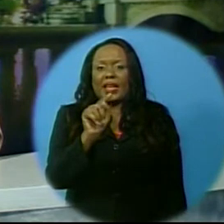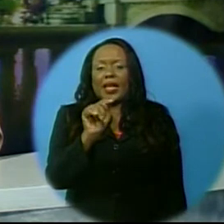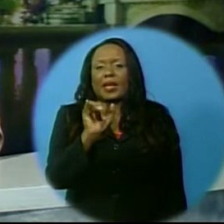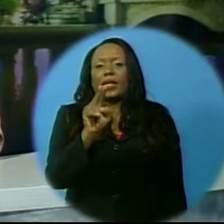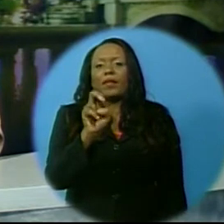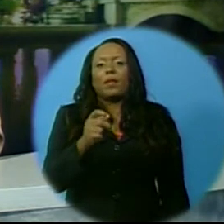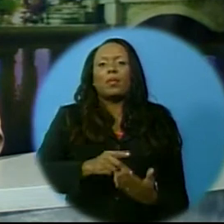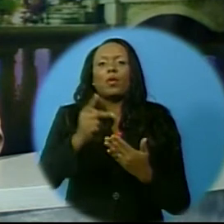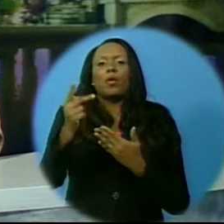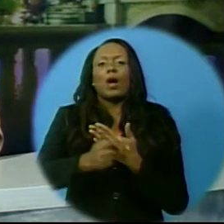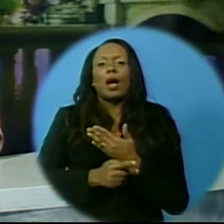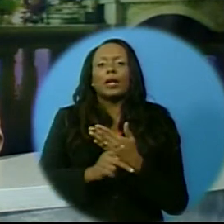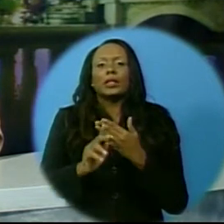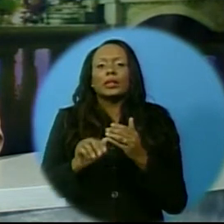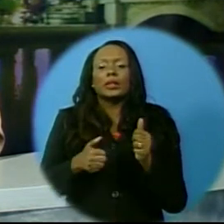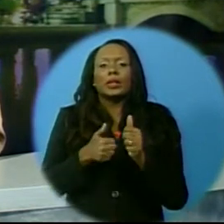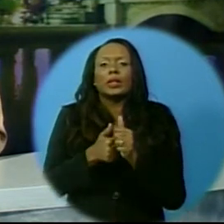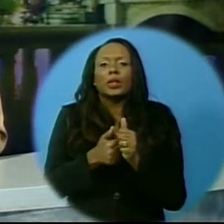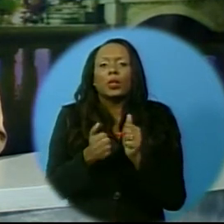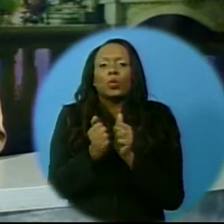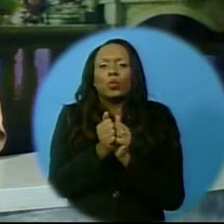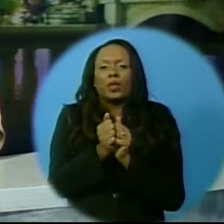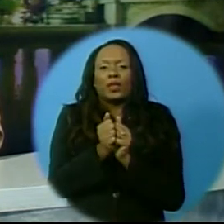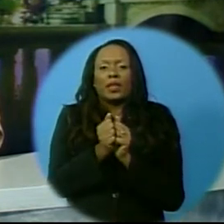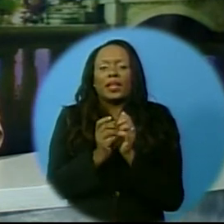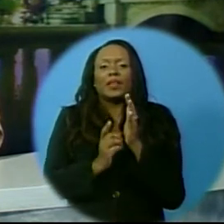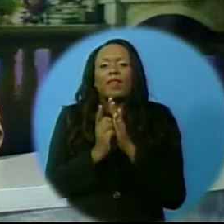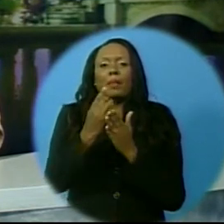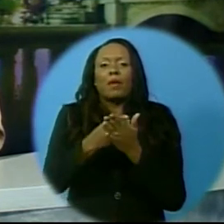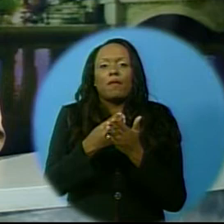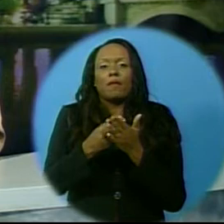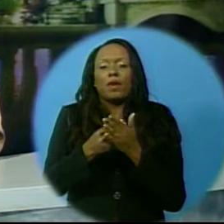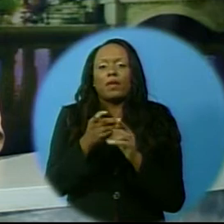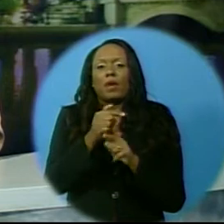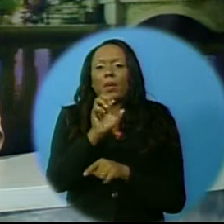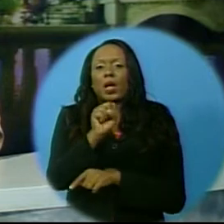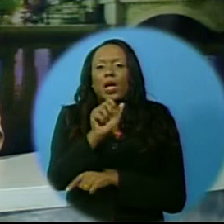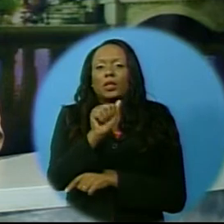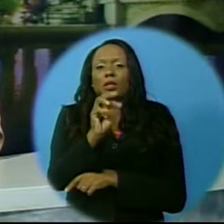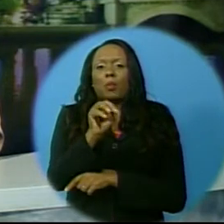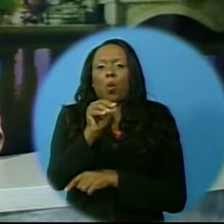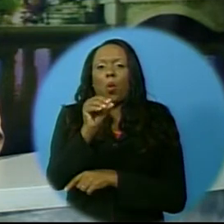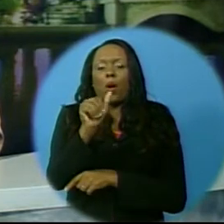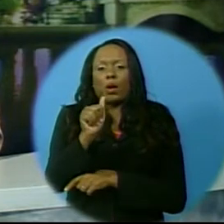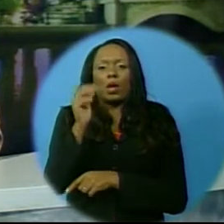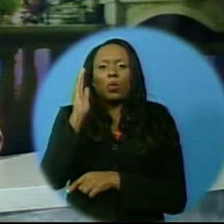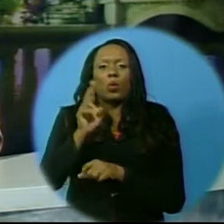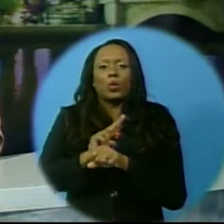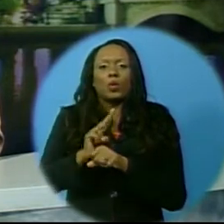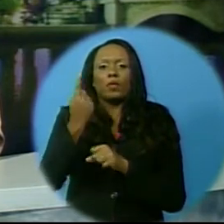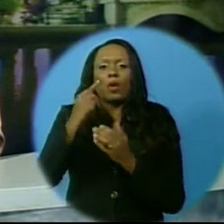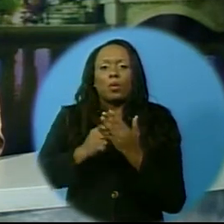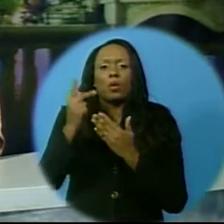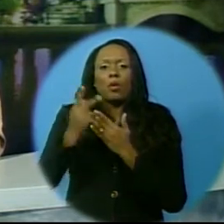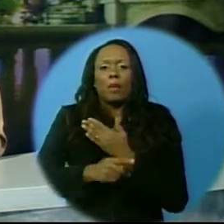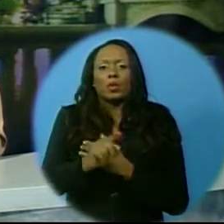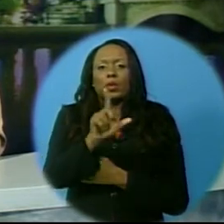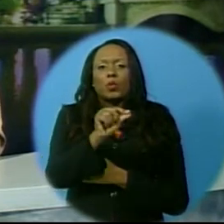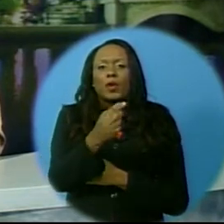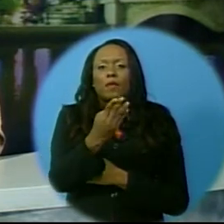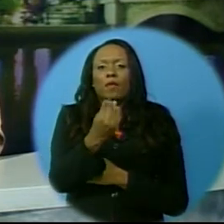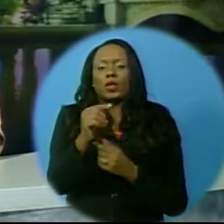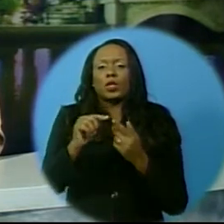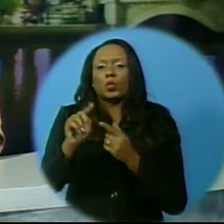European Development Fund in Samoa. The money will be used for developmental programs during the period 2014 to